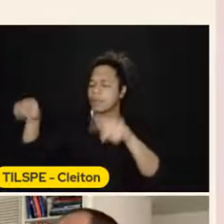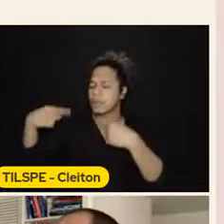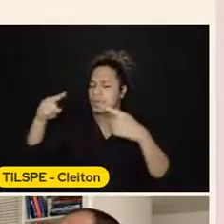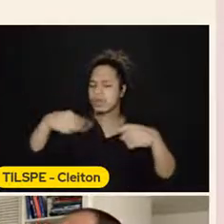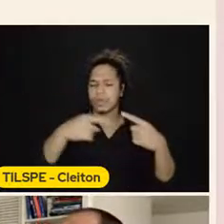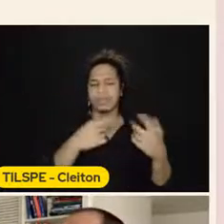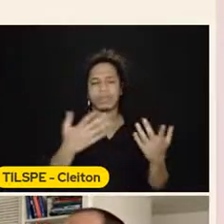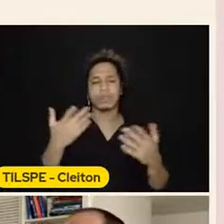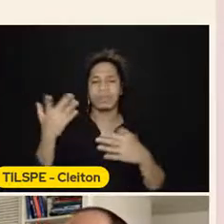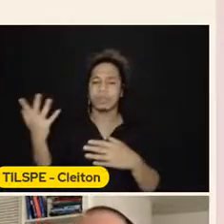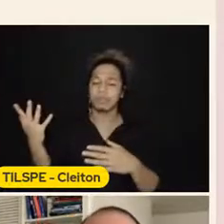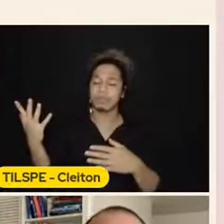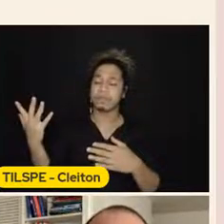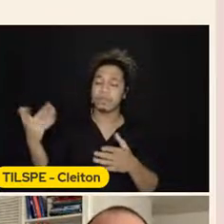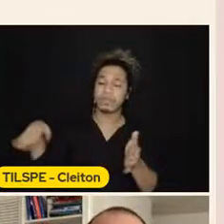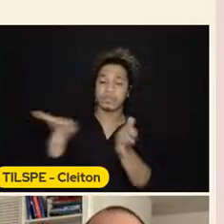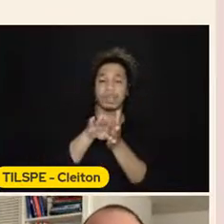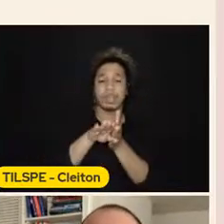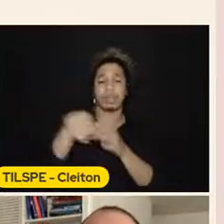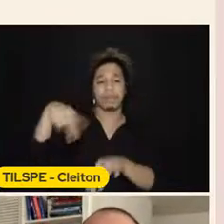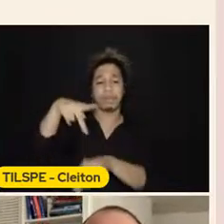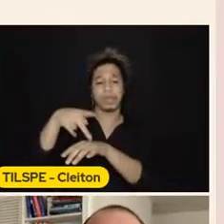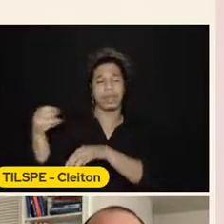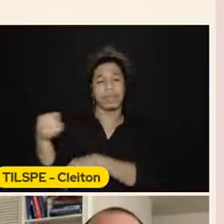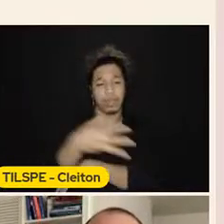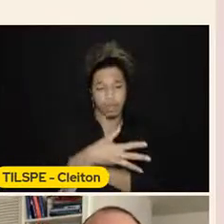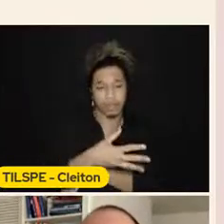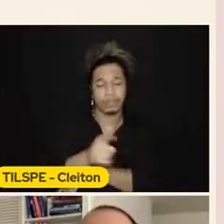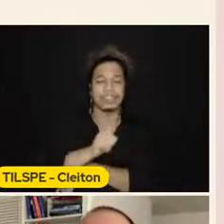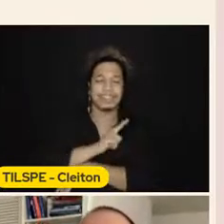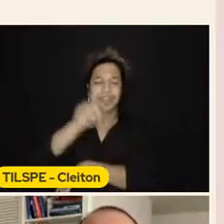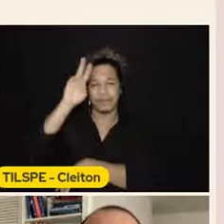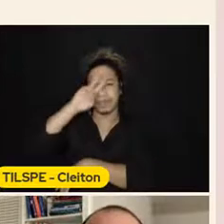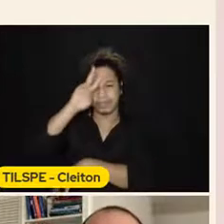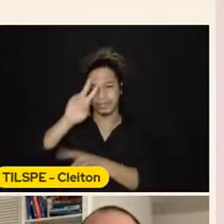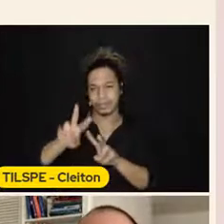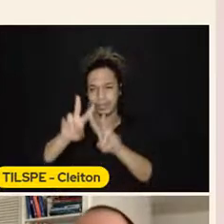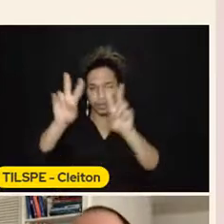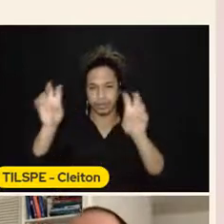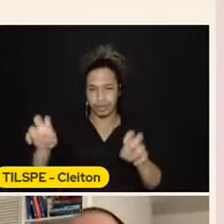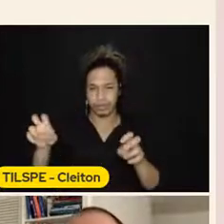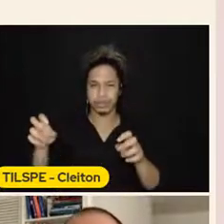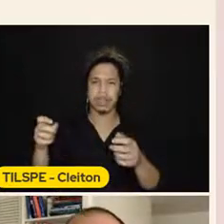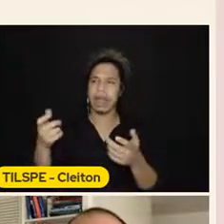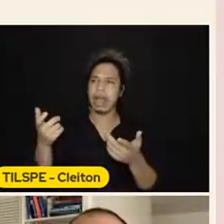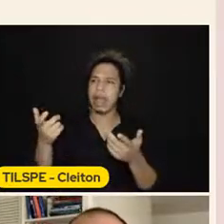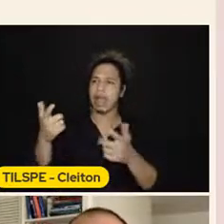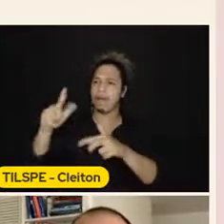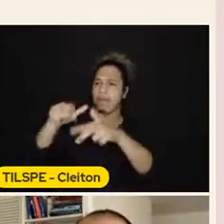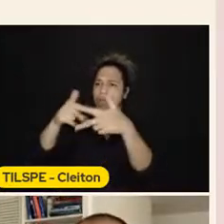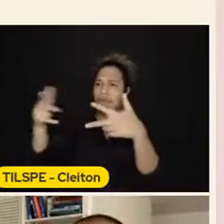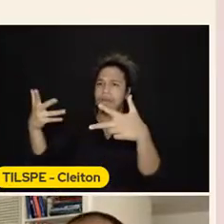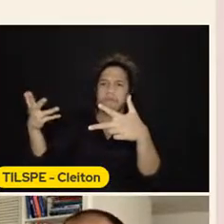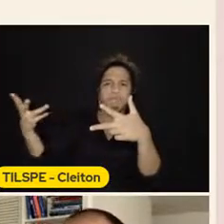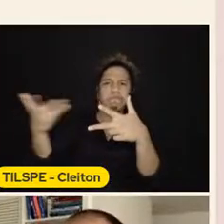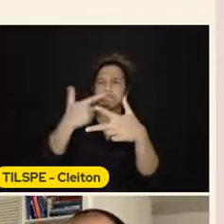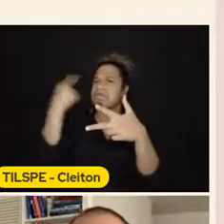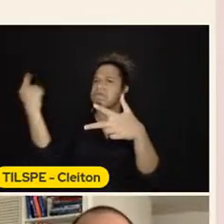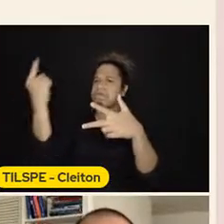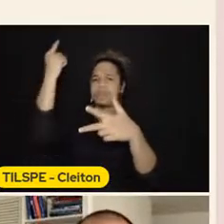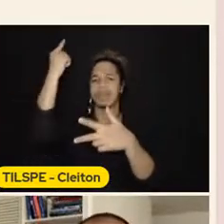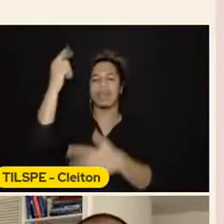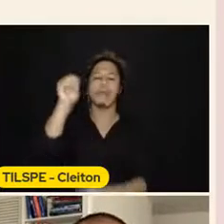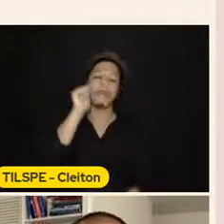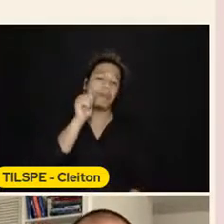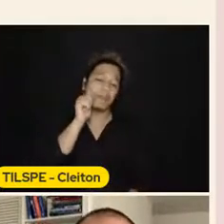country. And so I have this story here called The Most Magnificent Thing. It's a girl, and I want